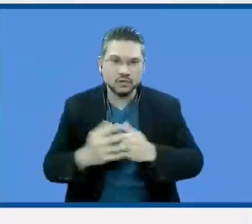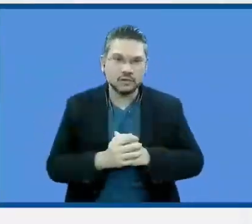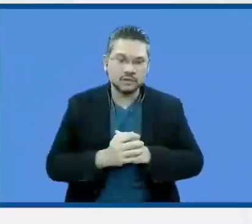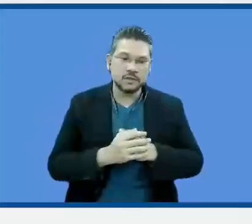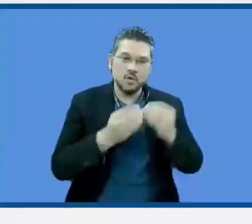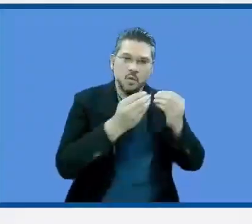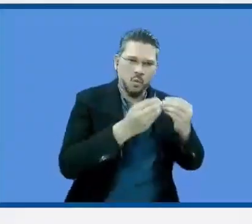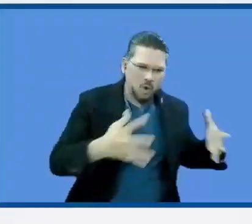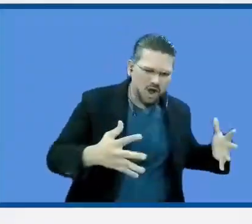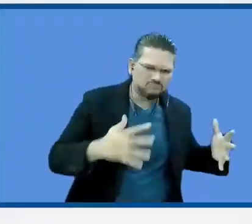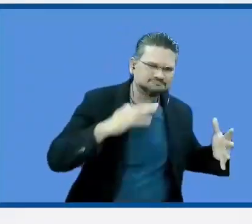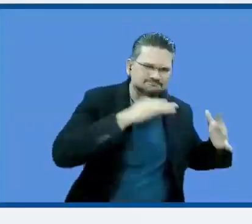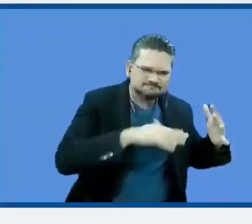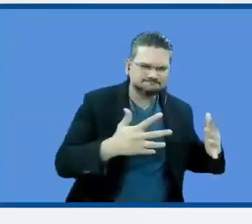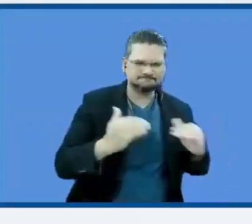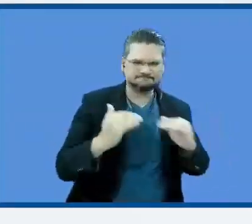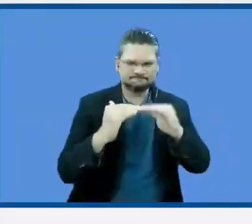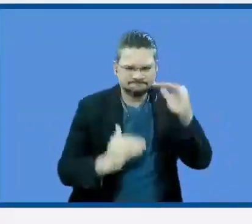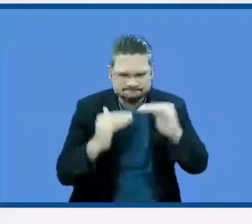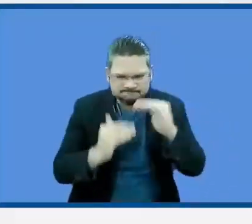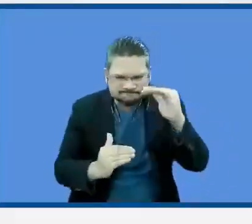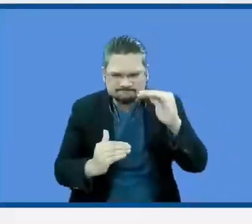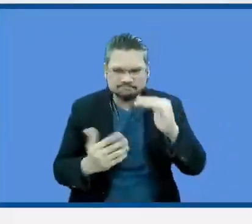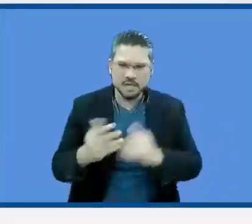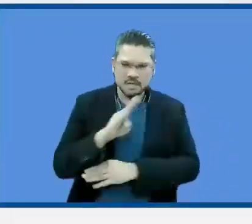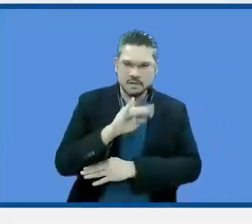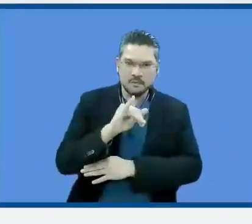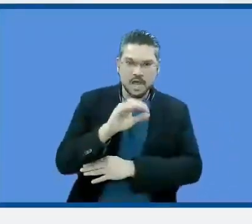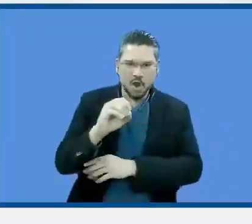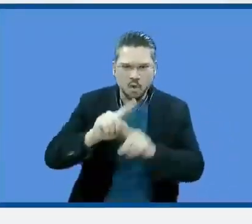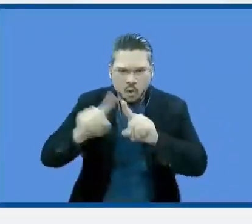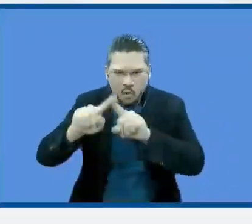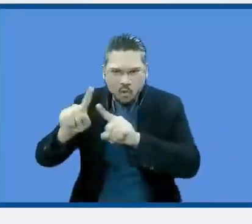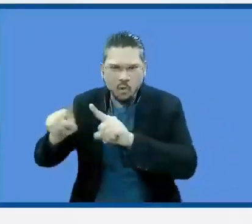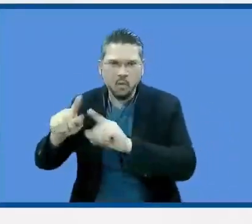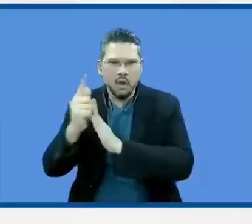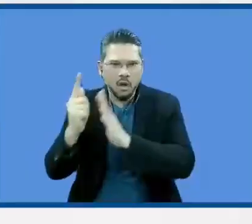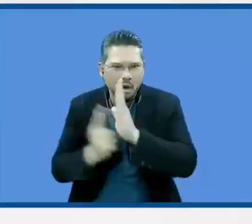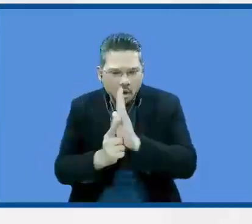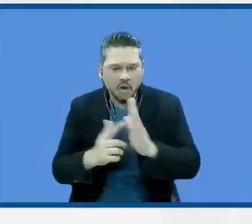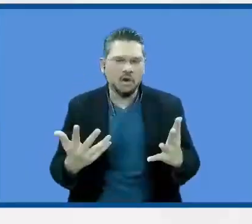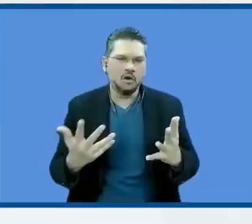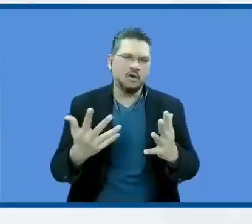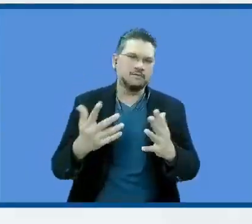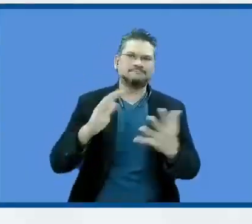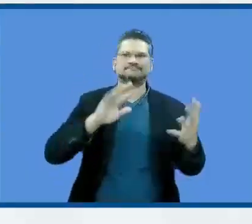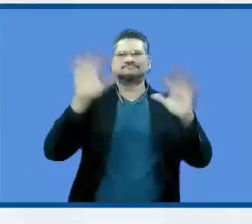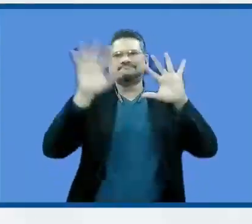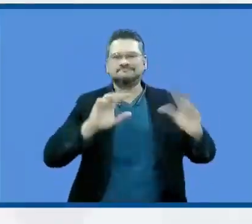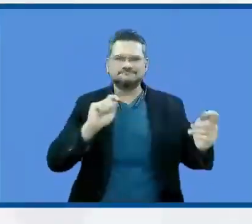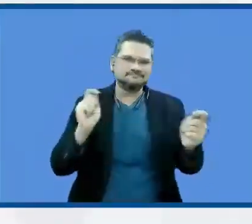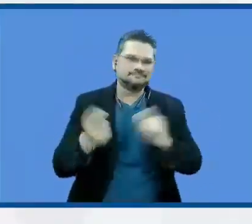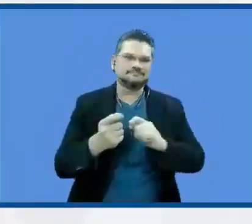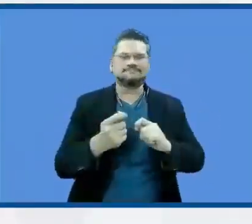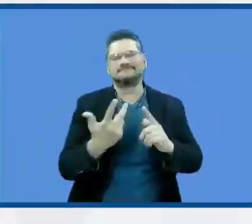biodiversity loss, and climate change are four big things that will stop us from achieving those goals. But we